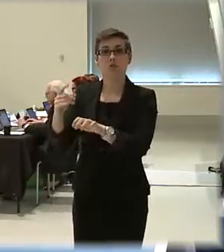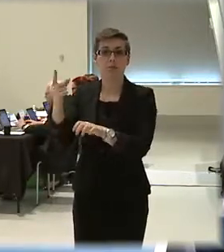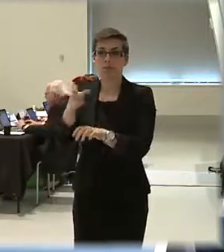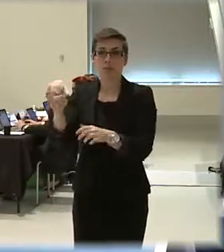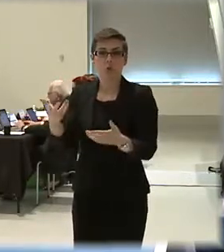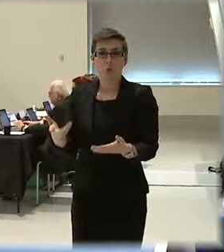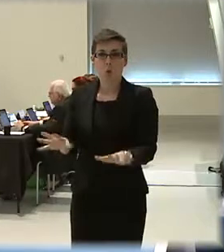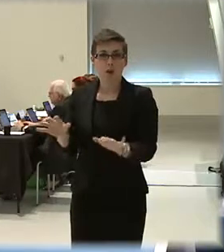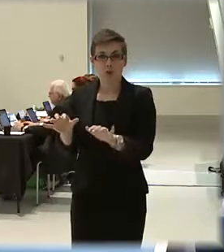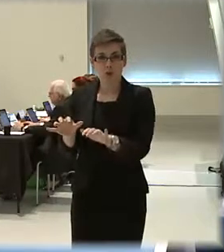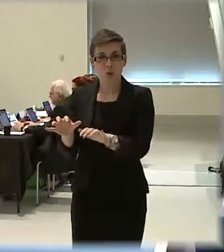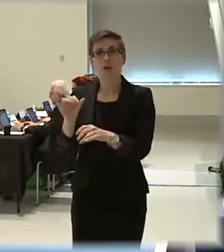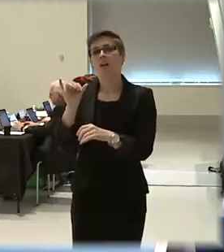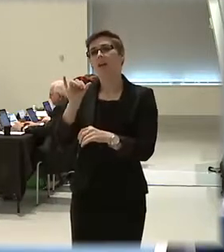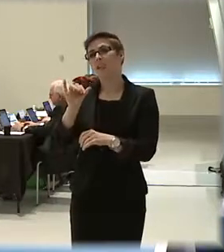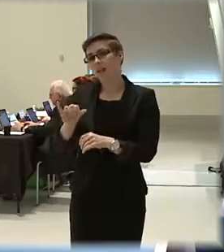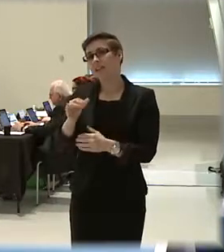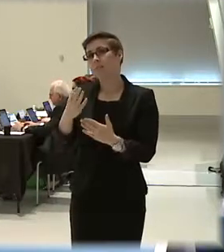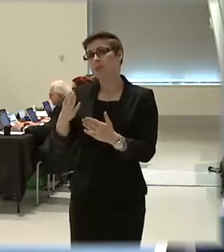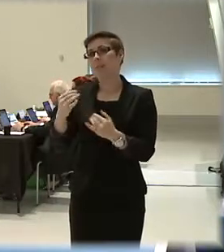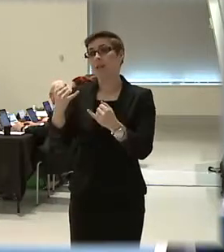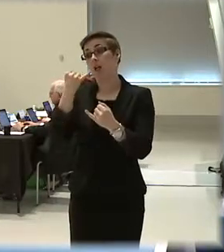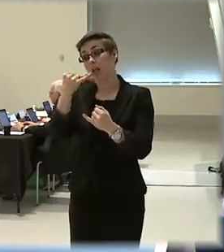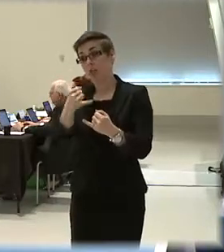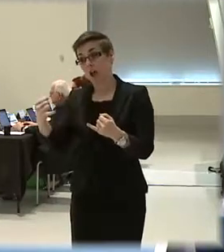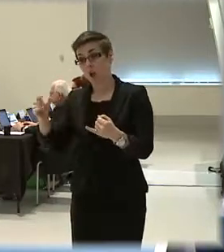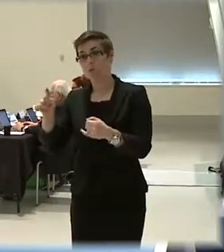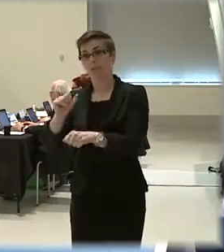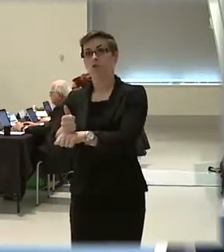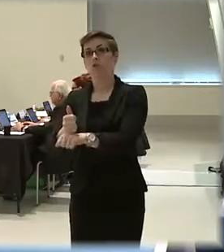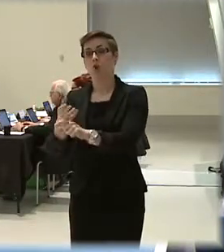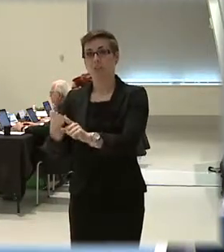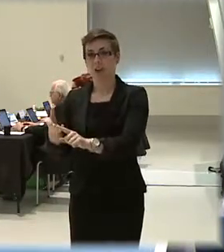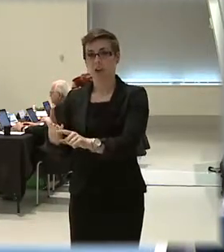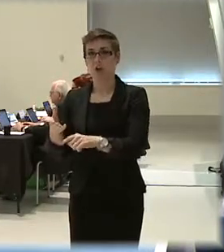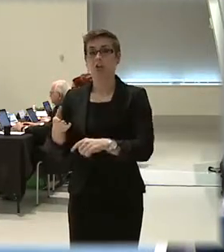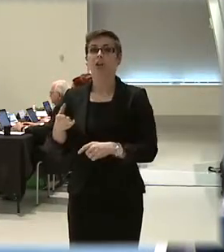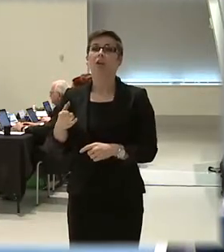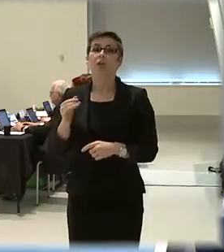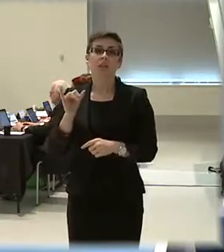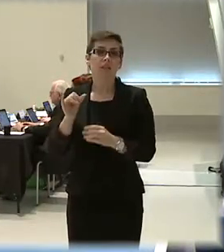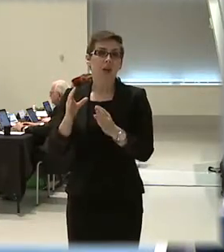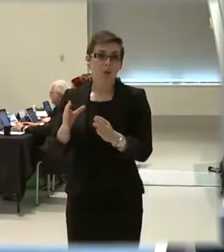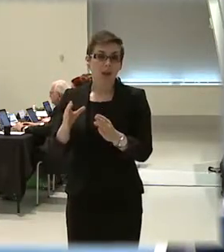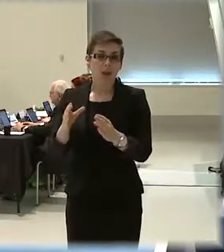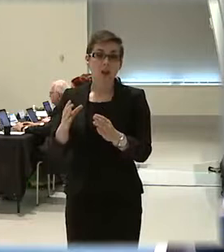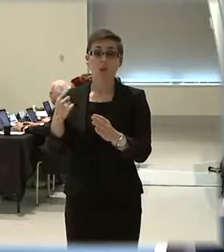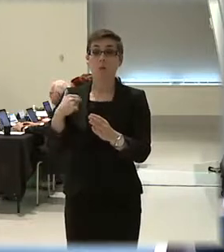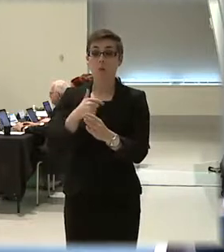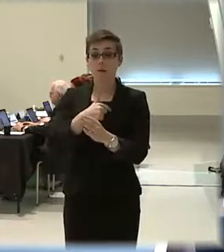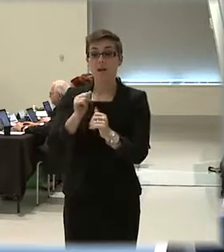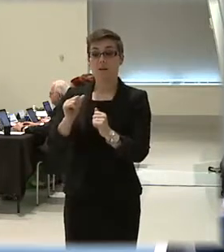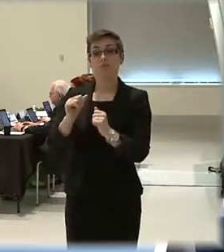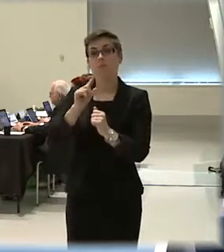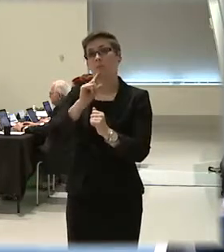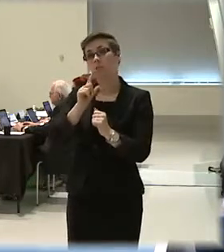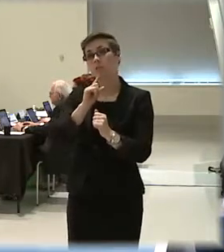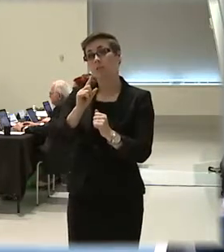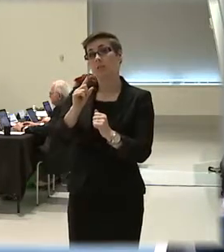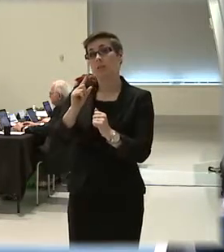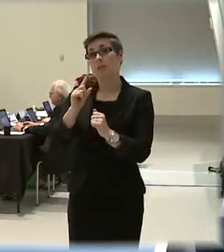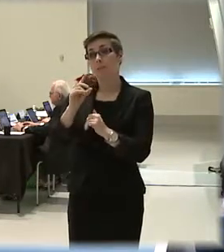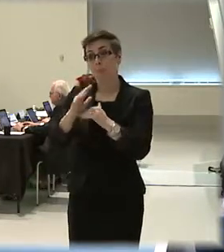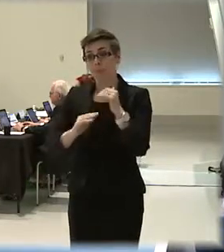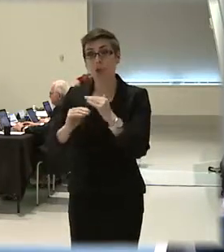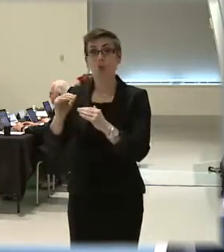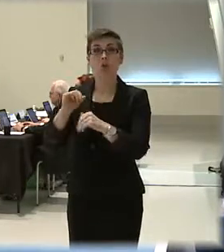doing. And I think that perhaps there's a line to be drawn there in order to build on